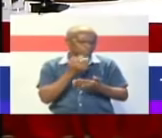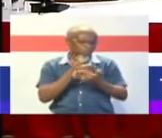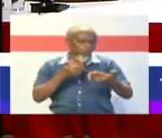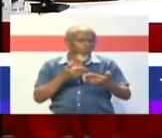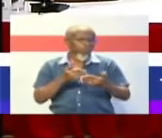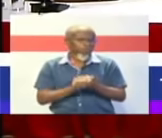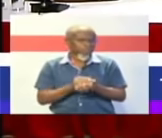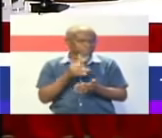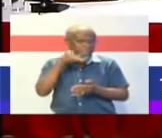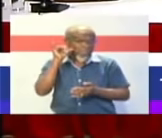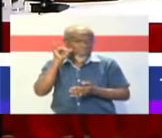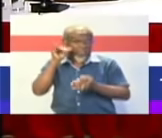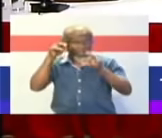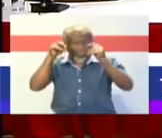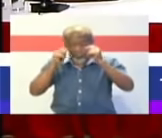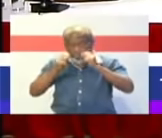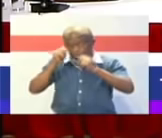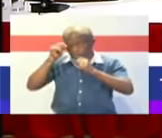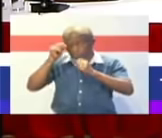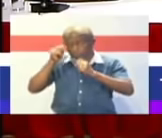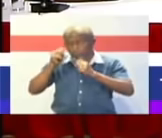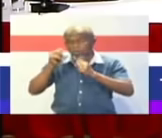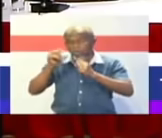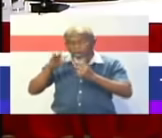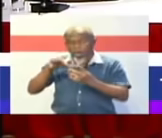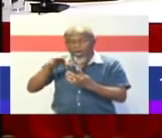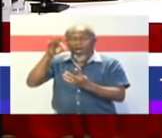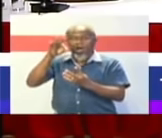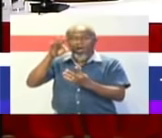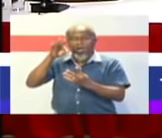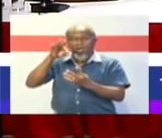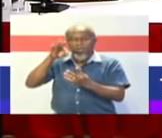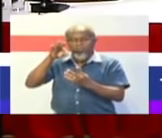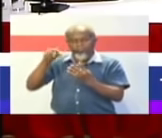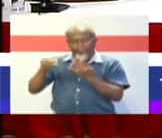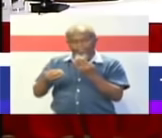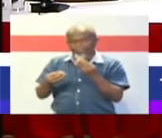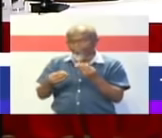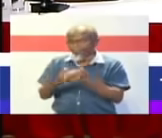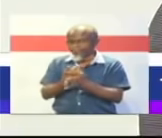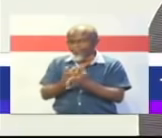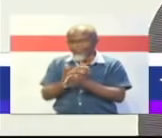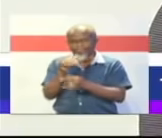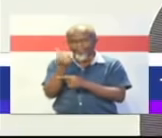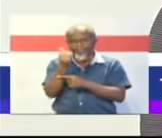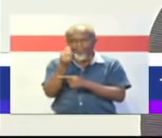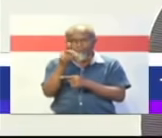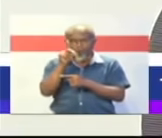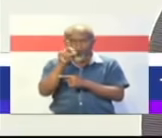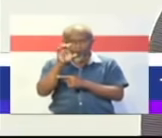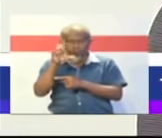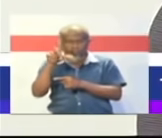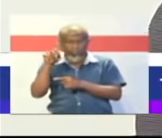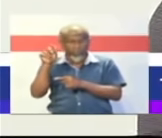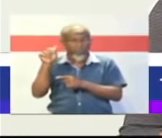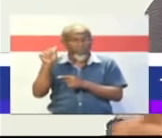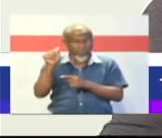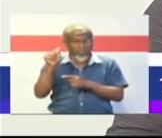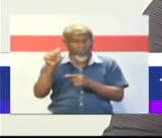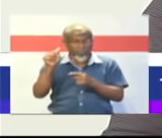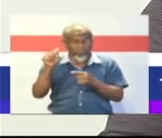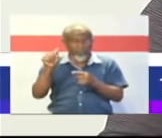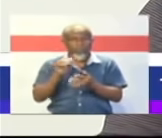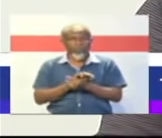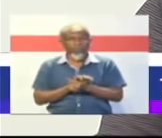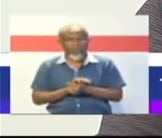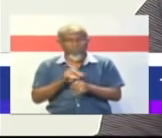Medical Officer, yesterday Trinidad and Tobago confirmed an additional 10 cases of the Delta variant of